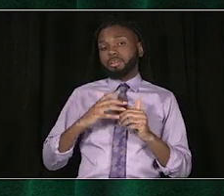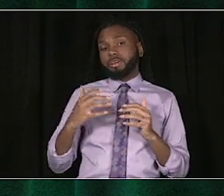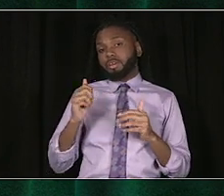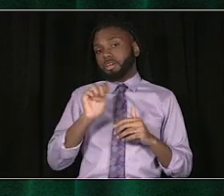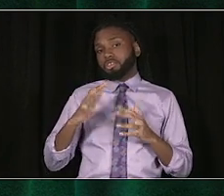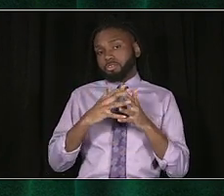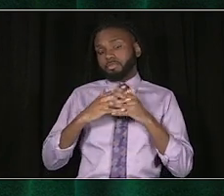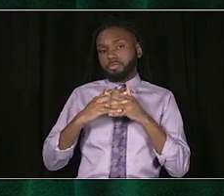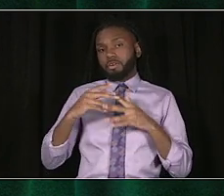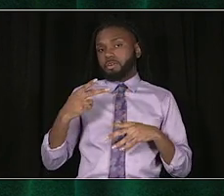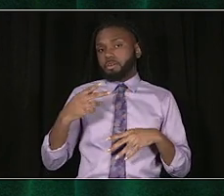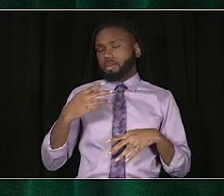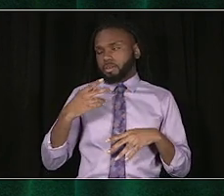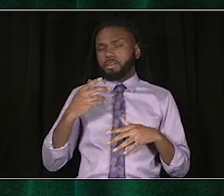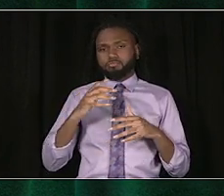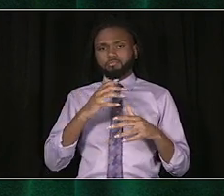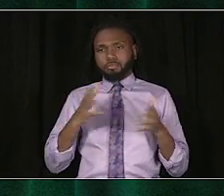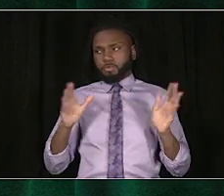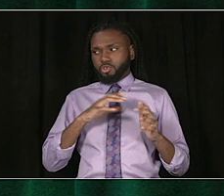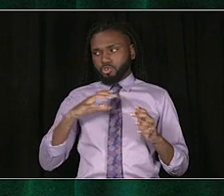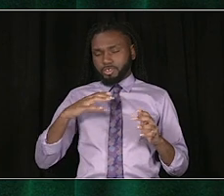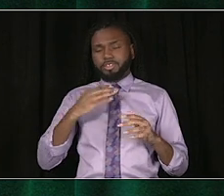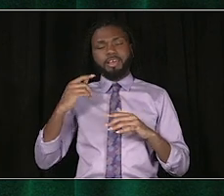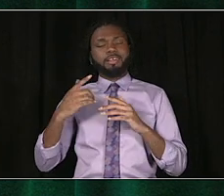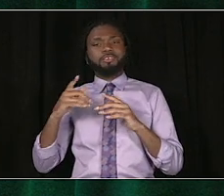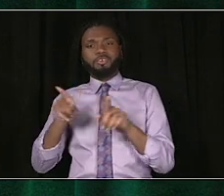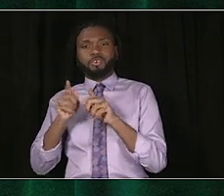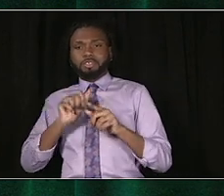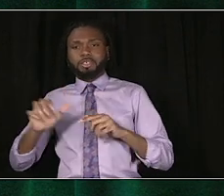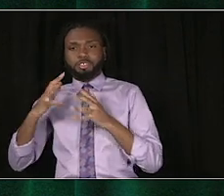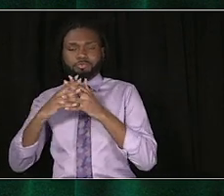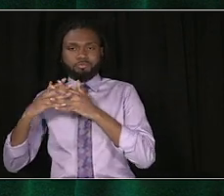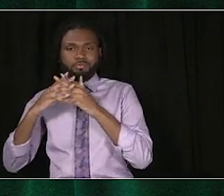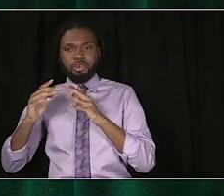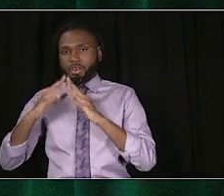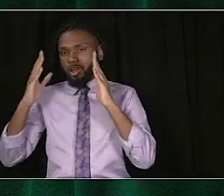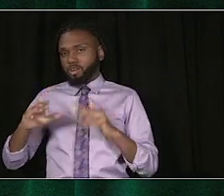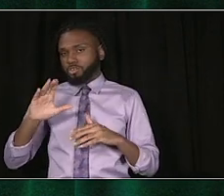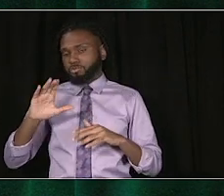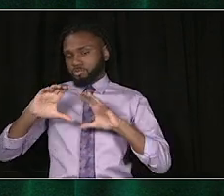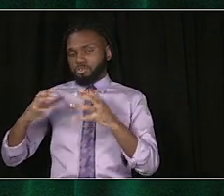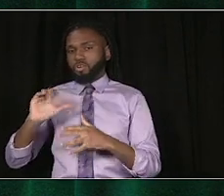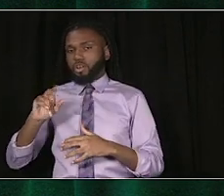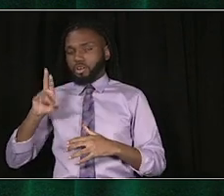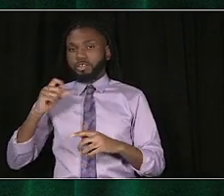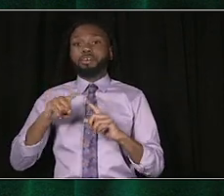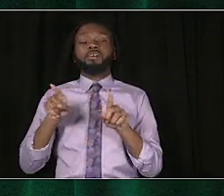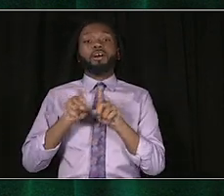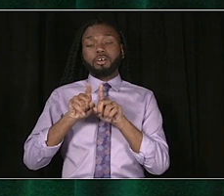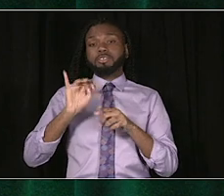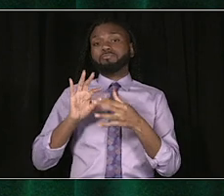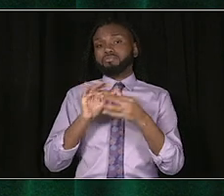Caucus, so the members of the U.S. House of Reps and Senate. And that work really is in correlation and coordination also